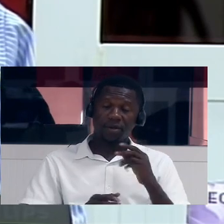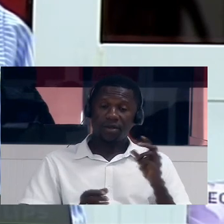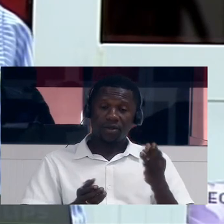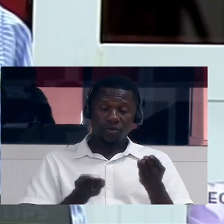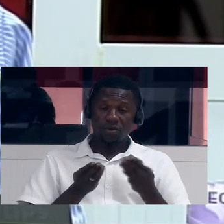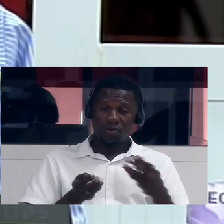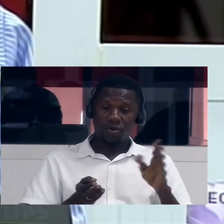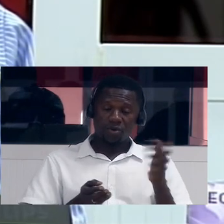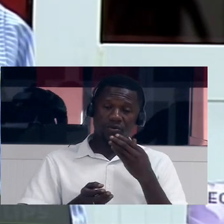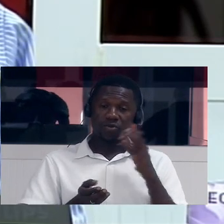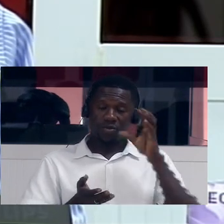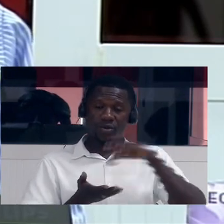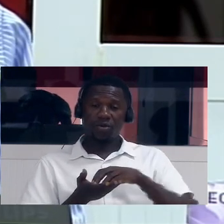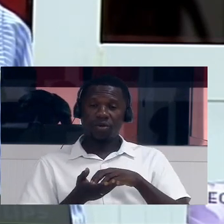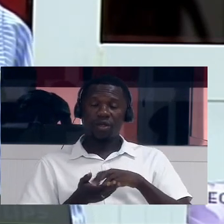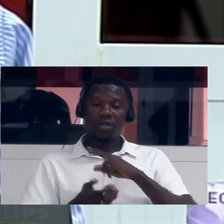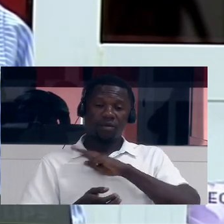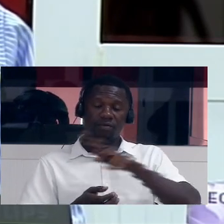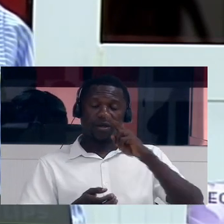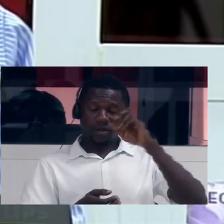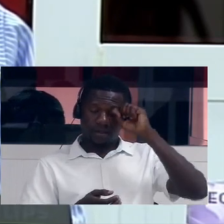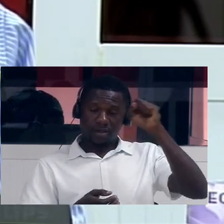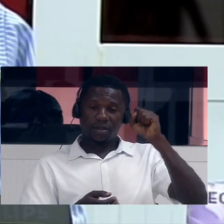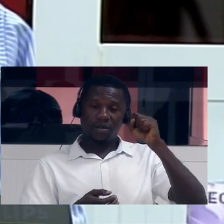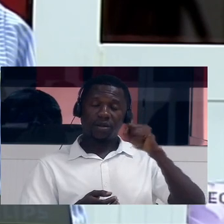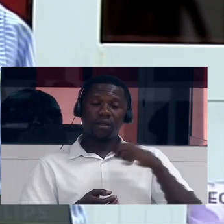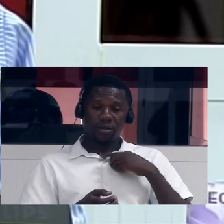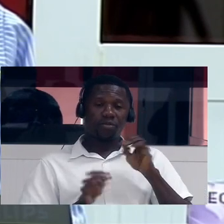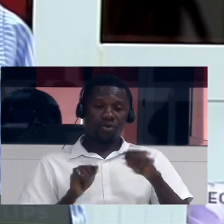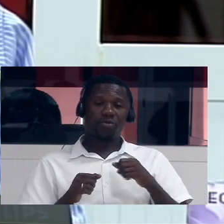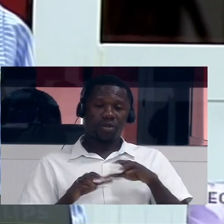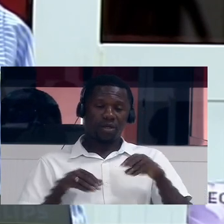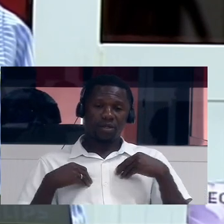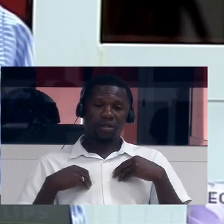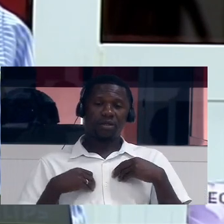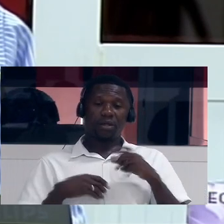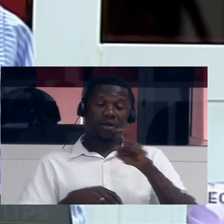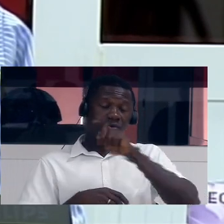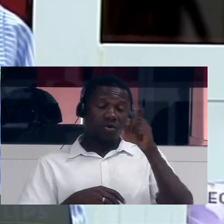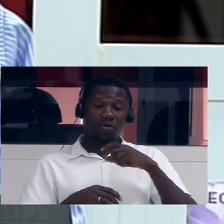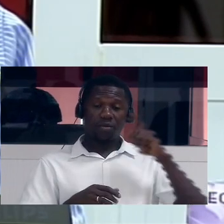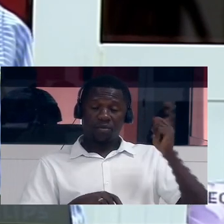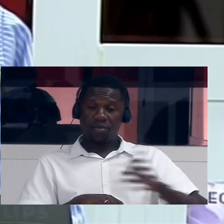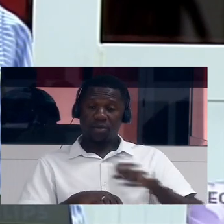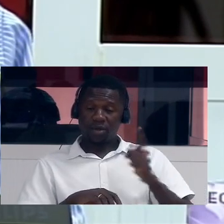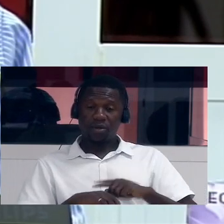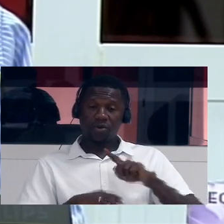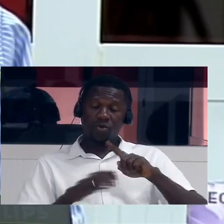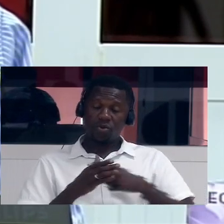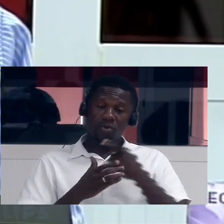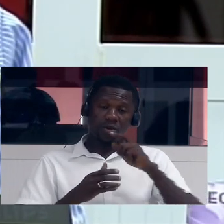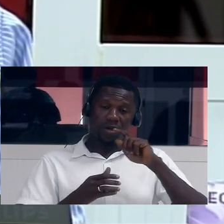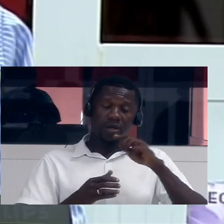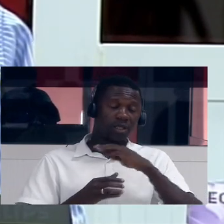the vice as they demanded, they should be allowed to do so. The question of beating or killing, or